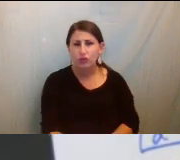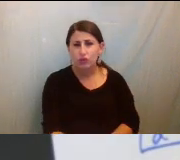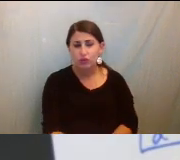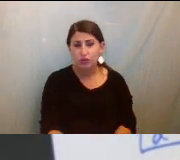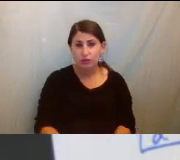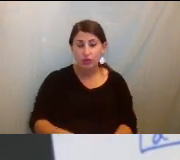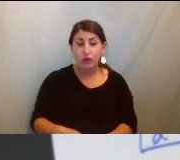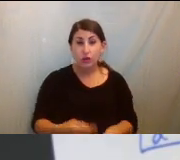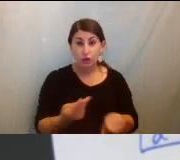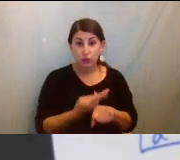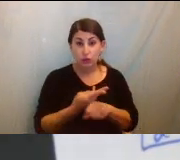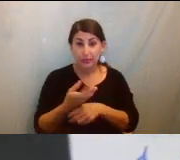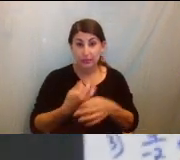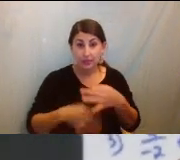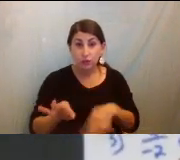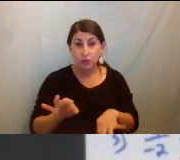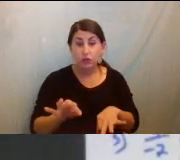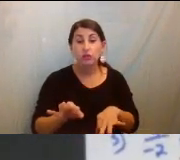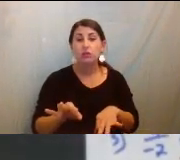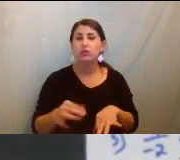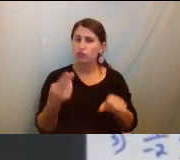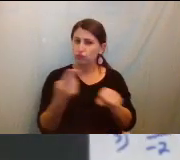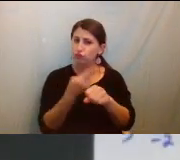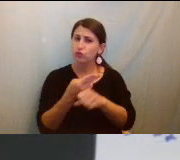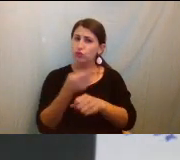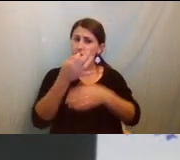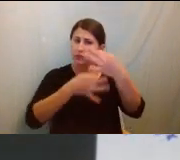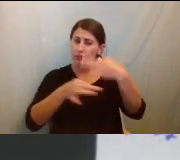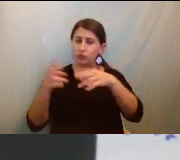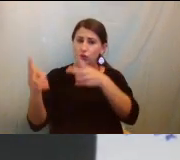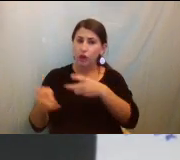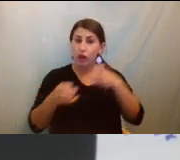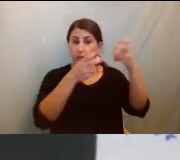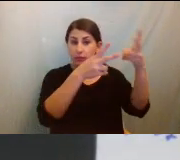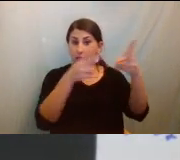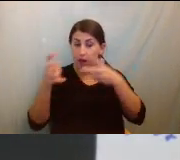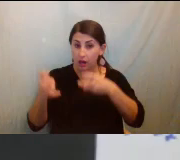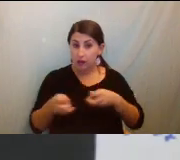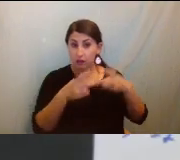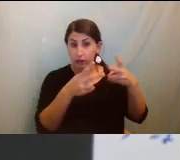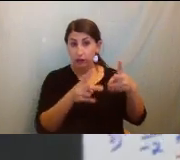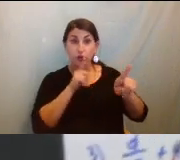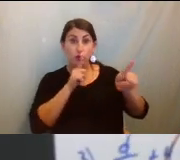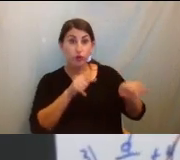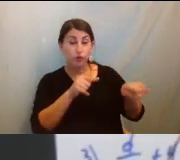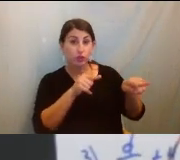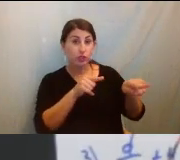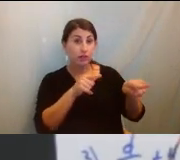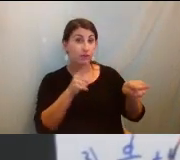your answers through substitution. This is substitution when we're plugging the solution